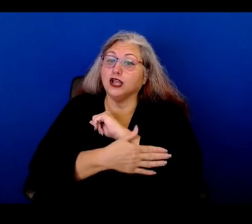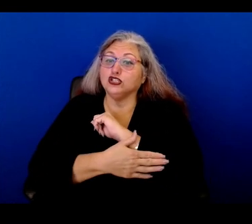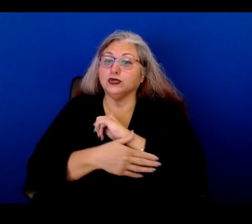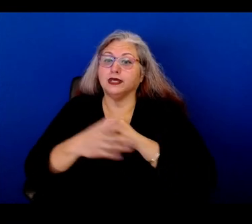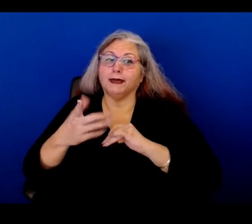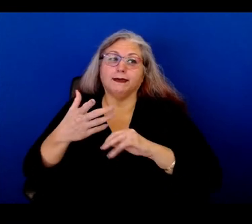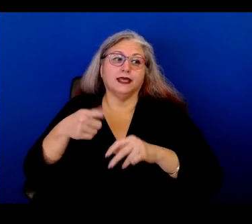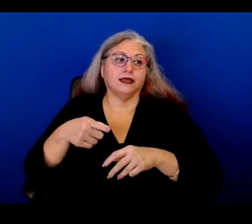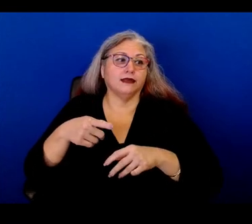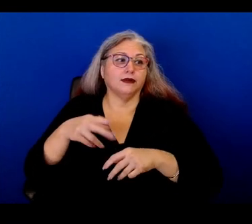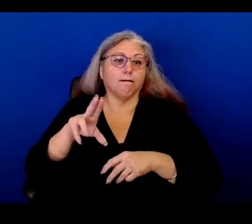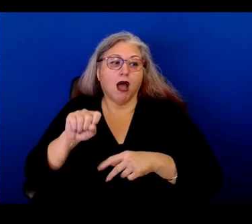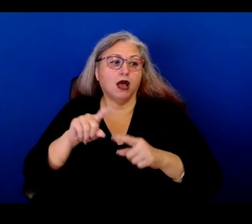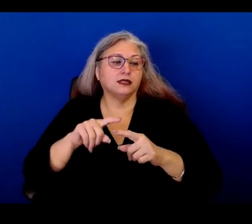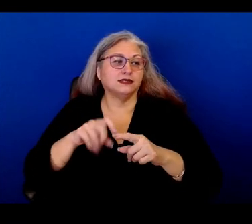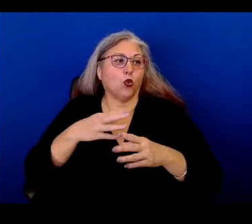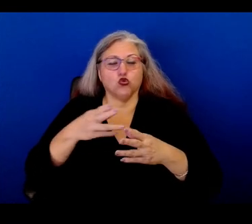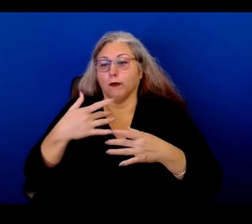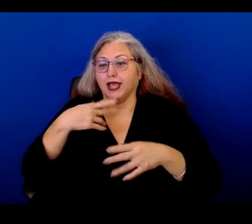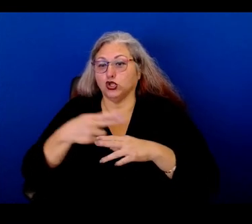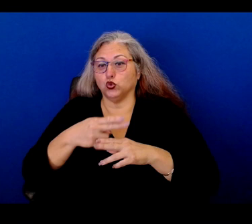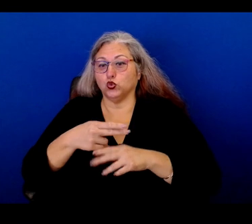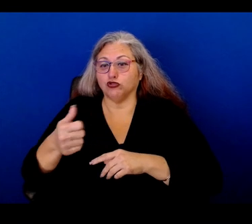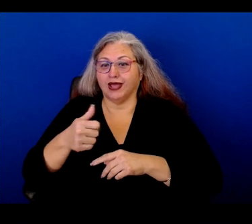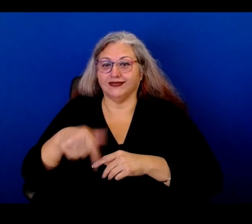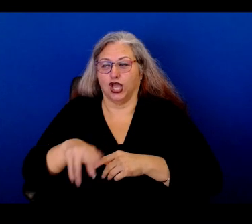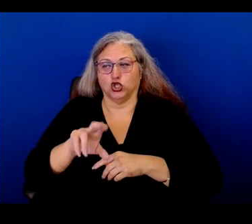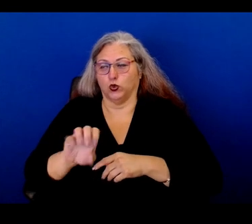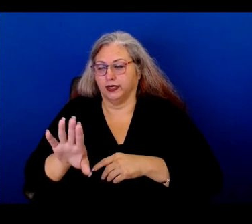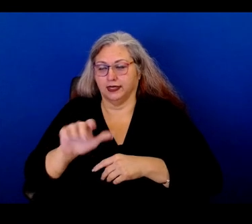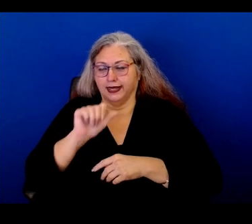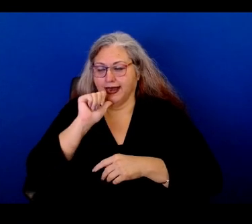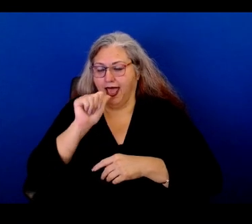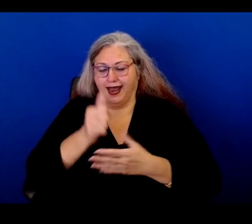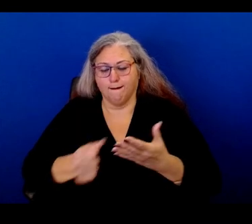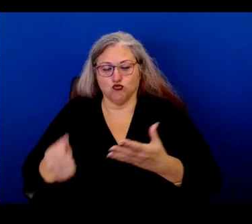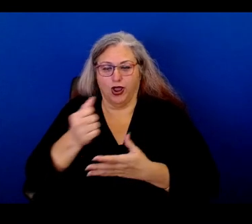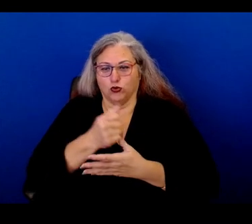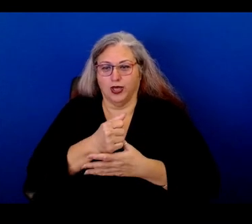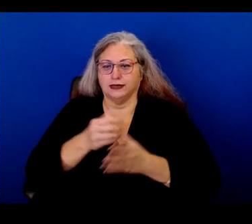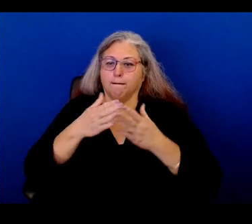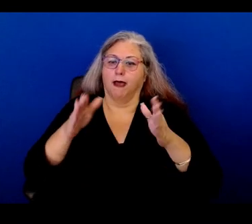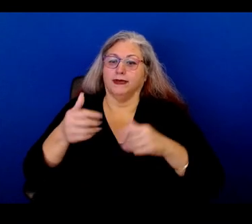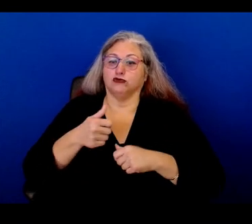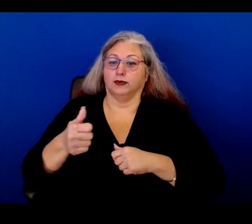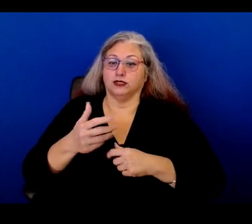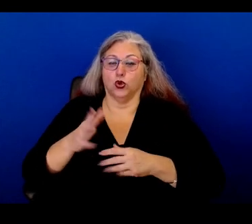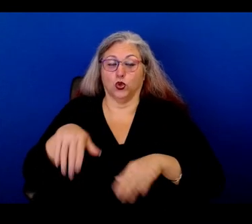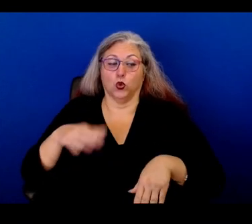public transportation is the thing, the US has never prioritized public transportation. And so